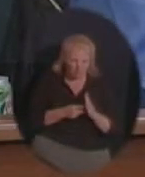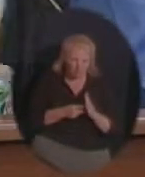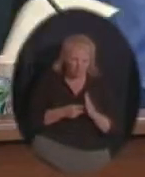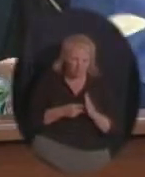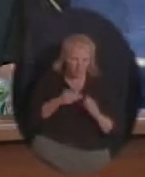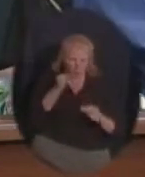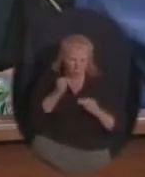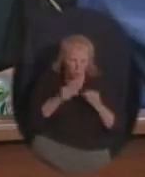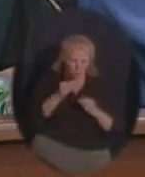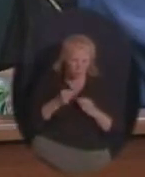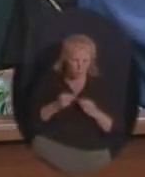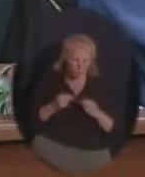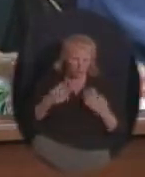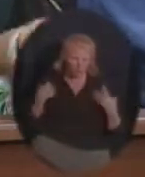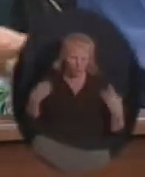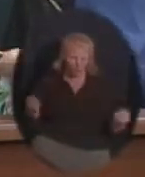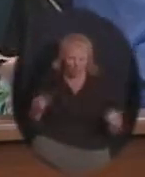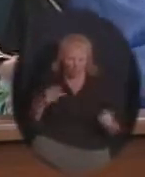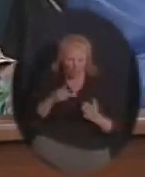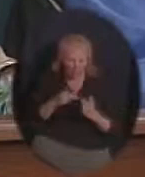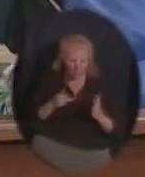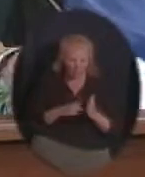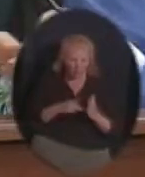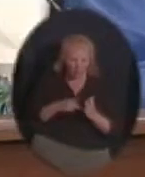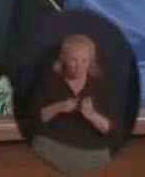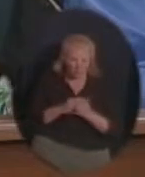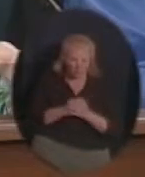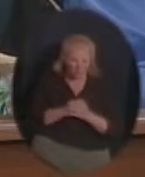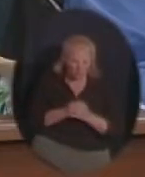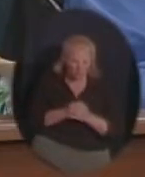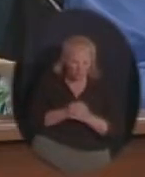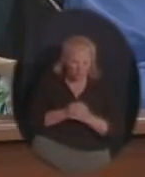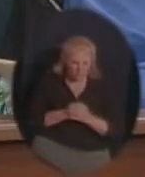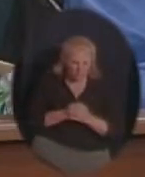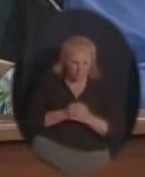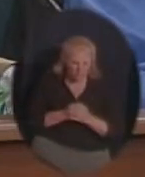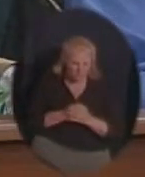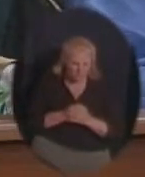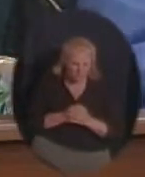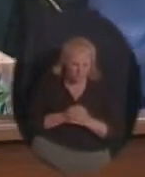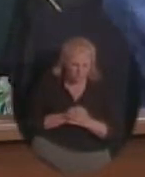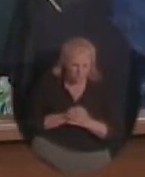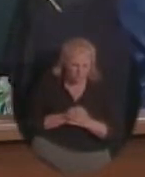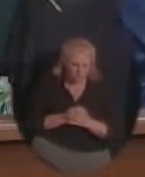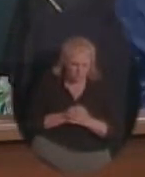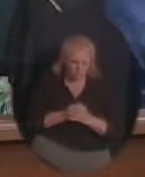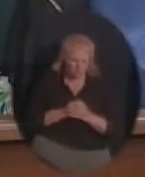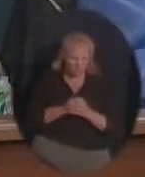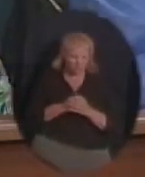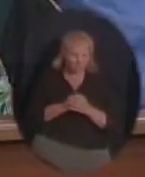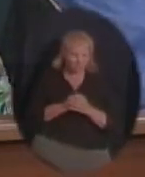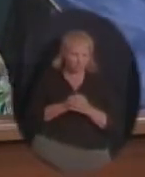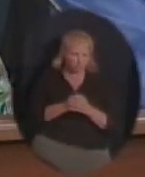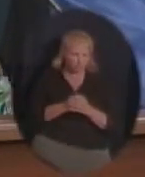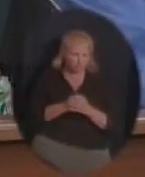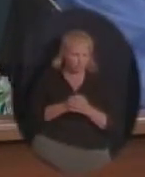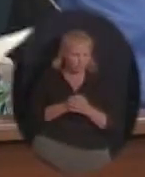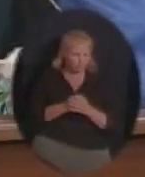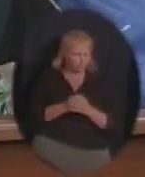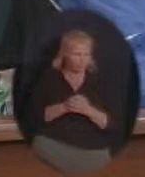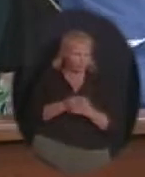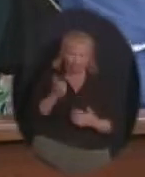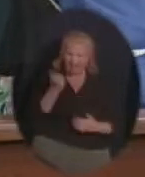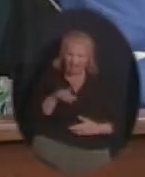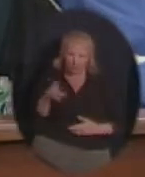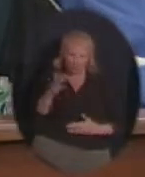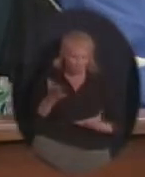meal price increase, etc. Does anybody want to pull off an item or have further discussion about any one of these items